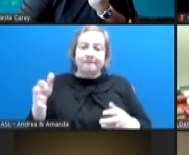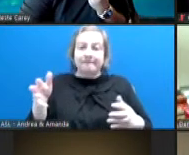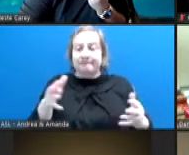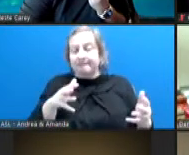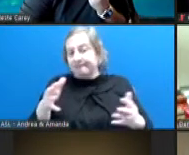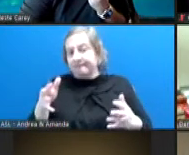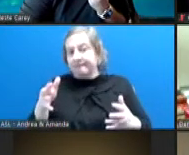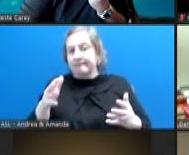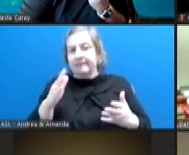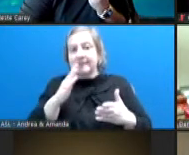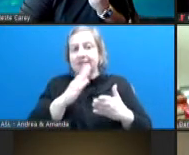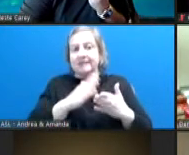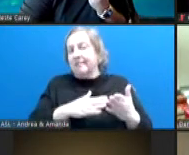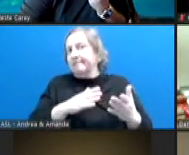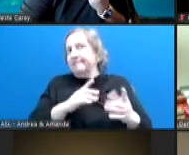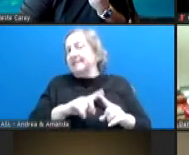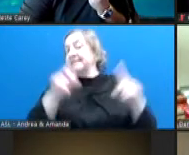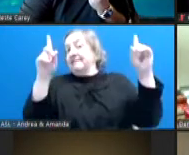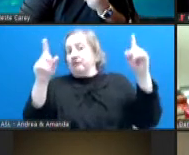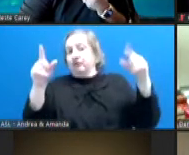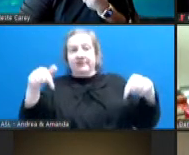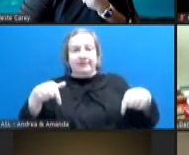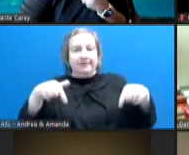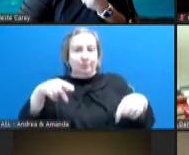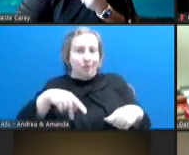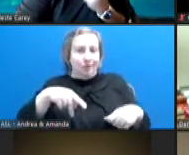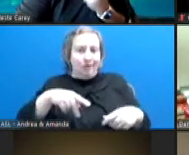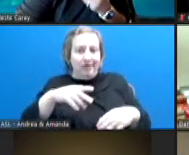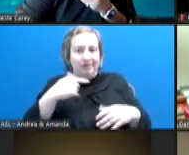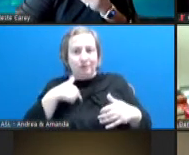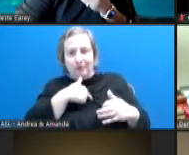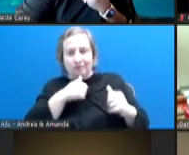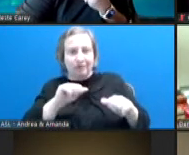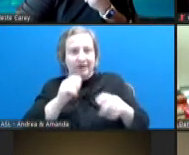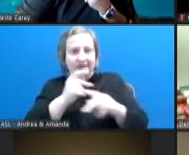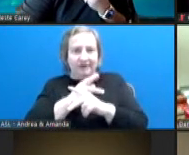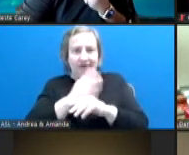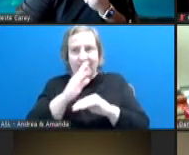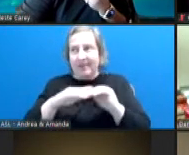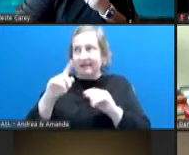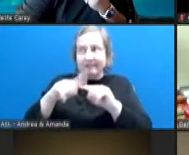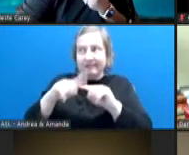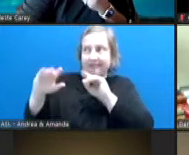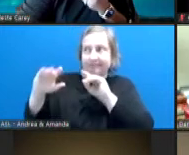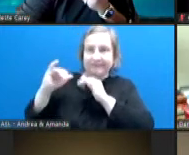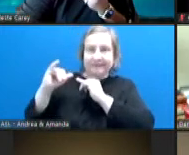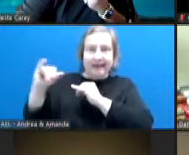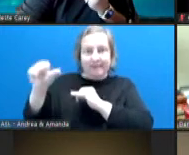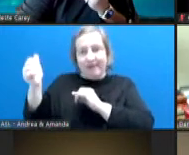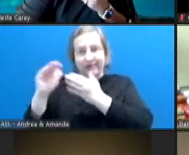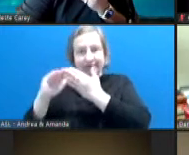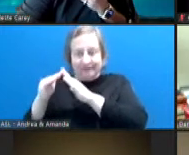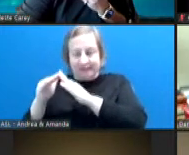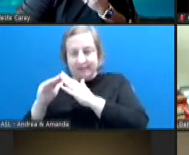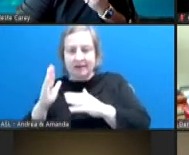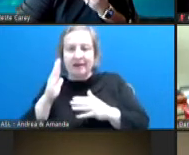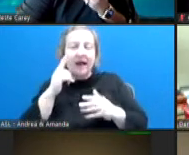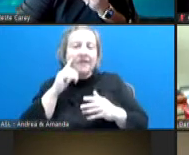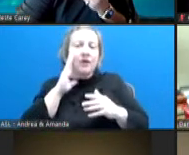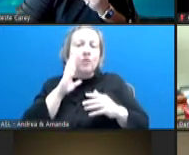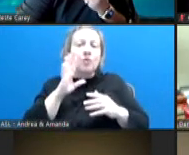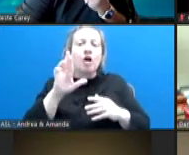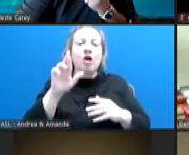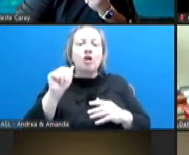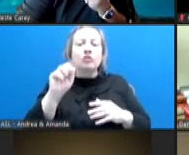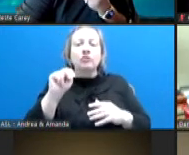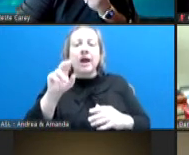There's some novelty to that we're trying to figure out. I think what we're looking at is they'll do some random sampling and